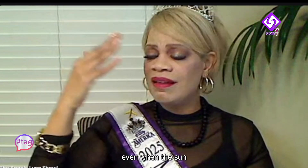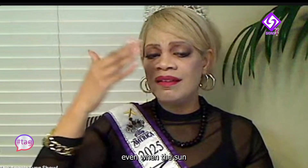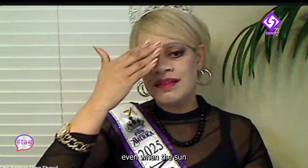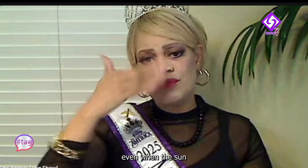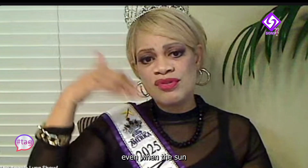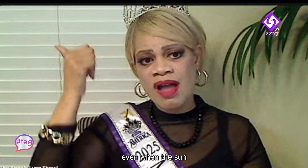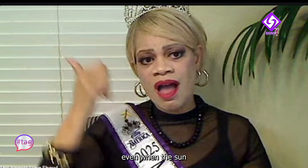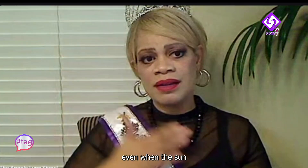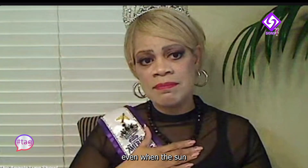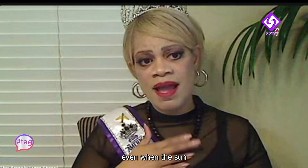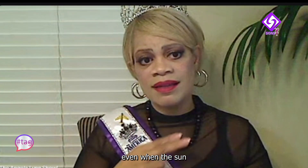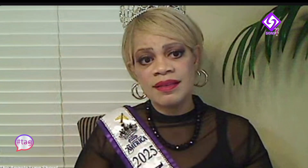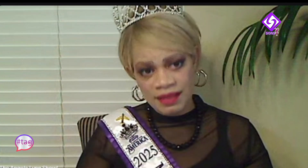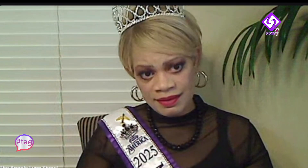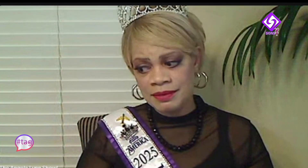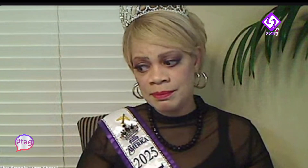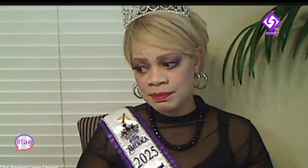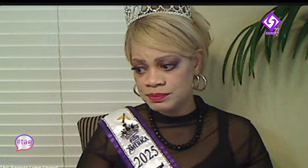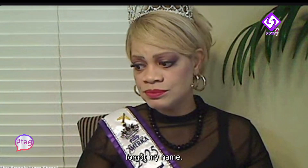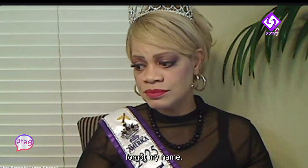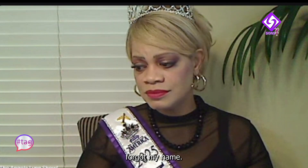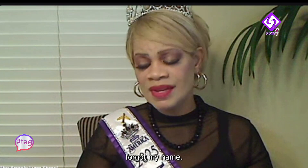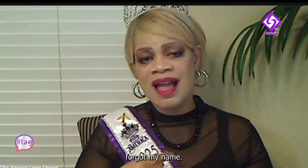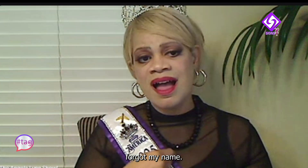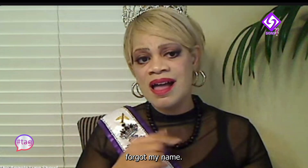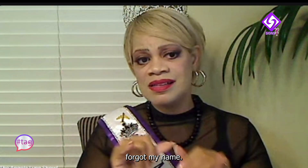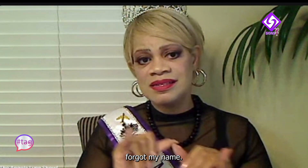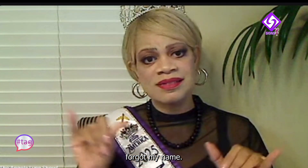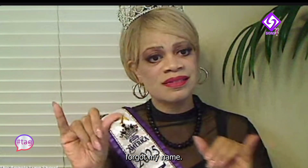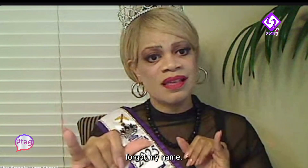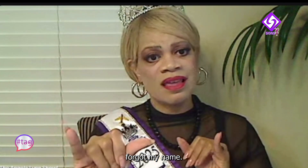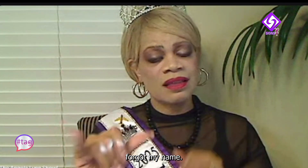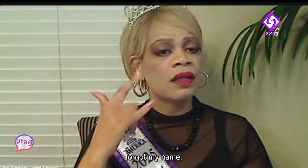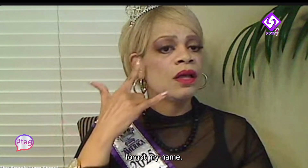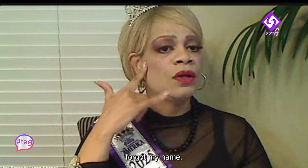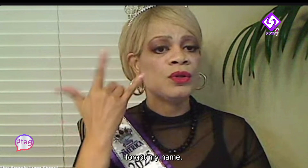even when the sun forgot my name.